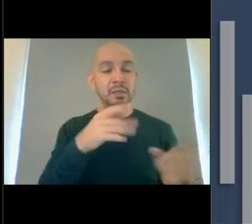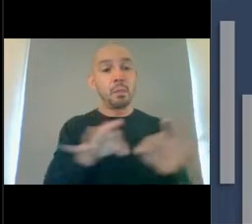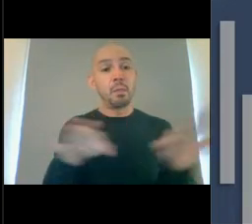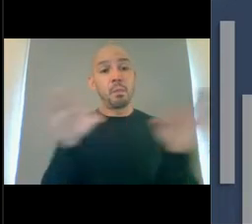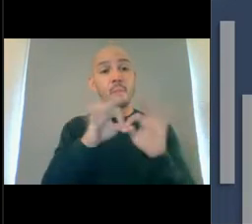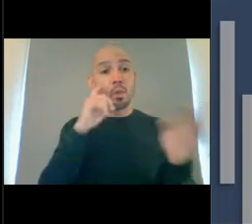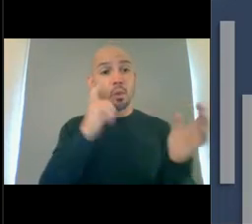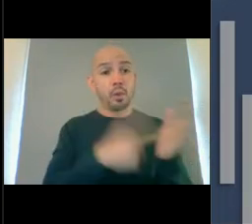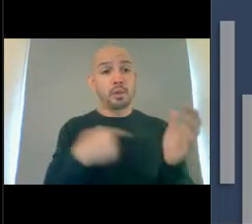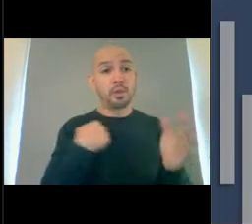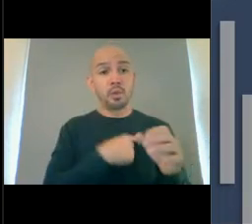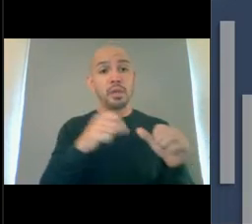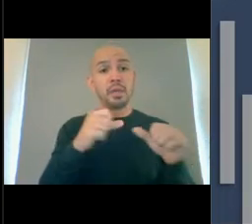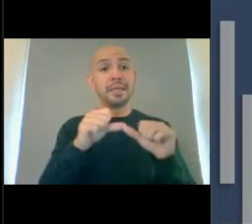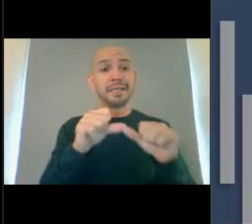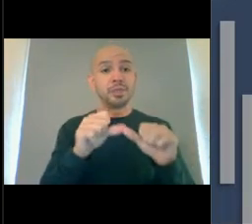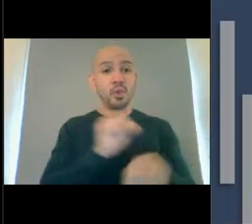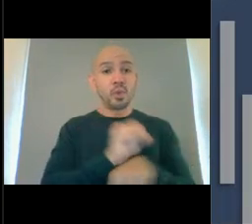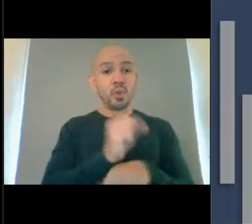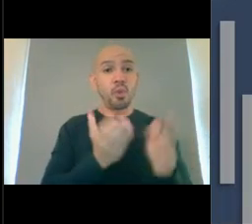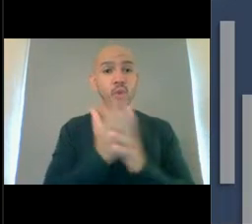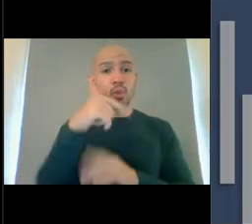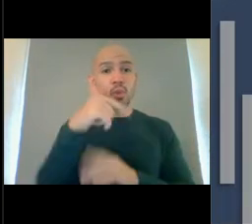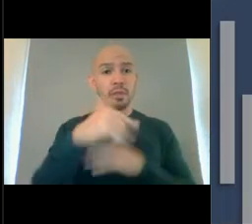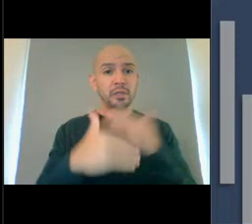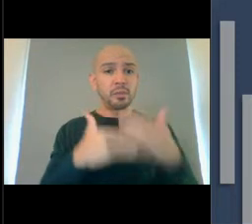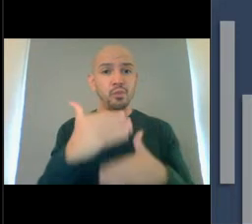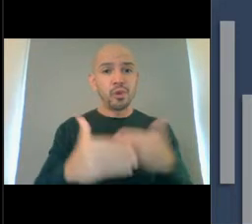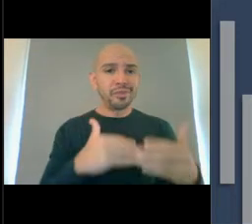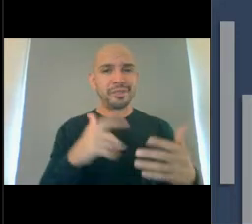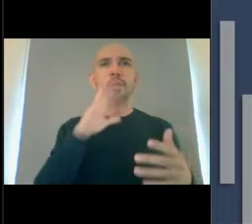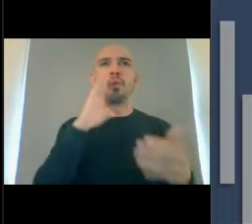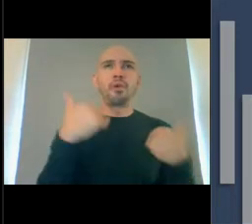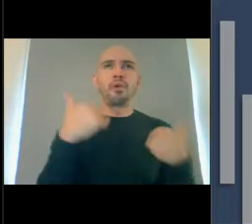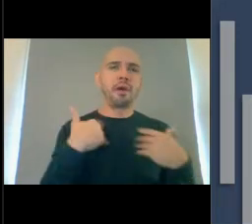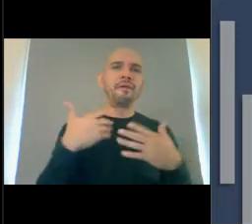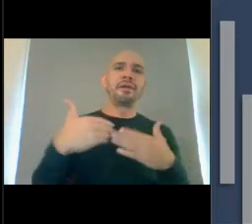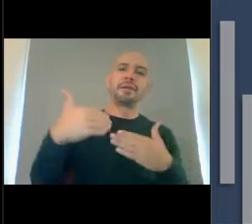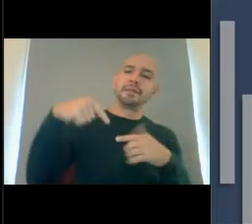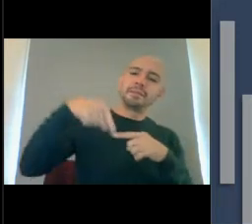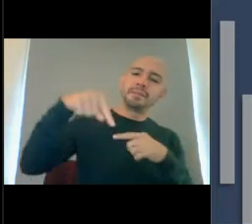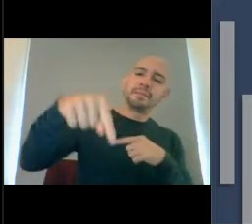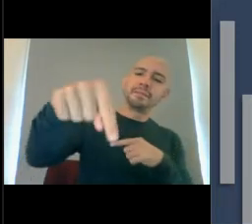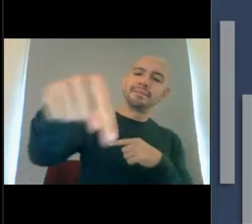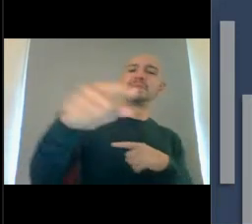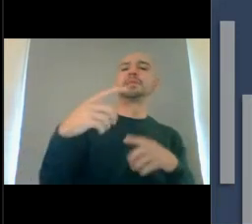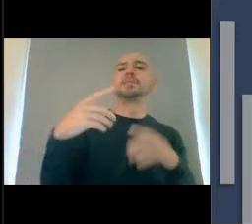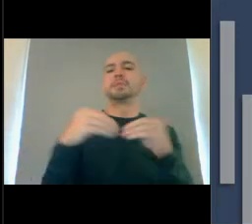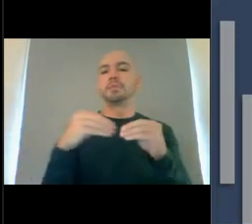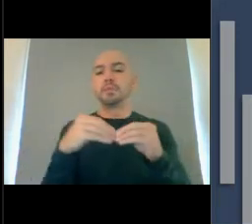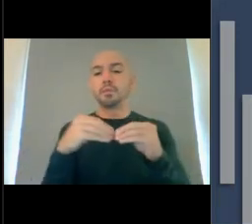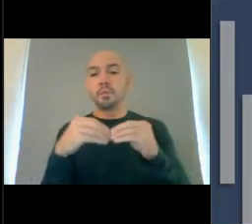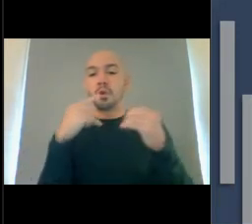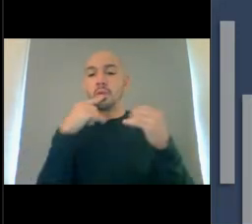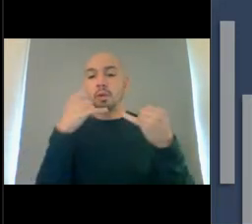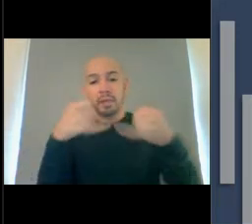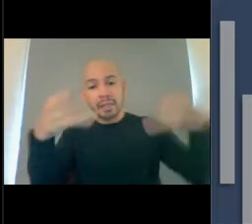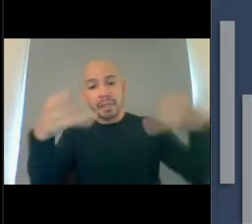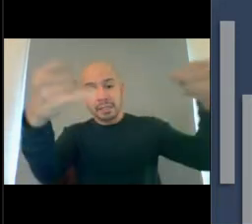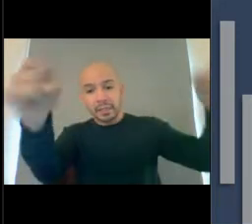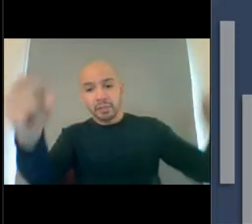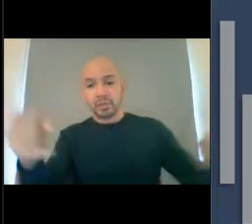continue to work through this process and there are additional milestones in which we will be asking the commission to weigh in and to provide additional feedback so what we've